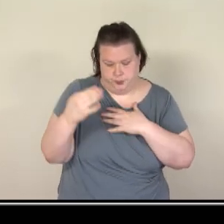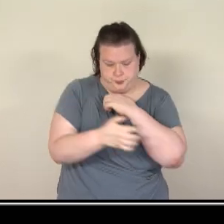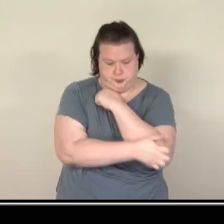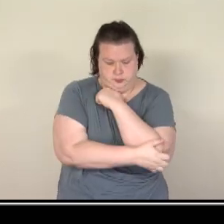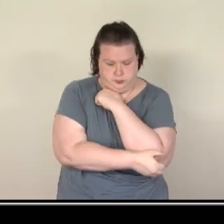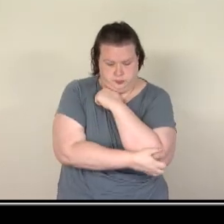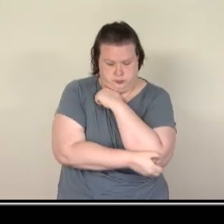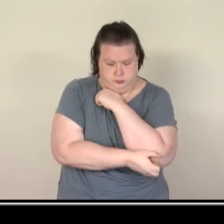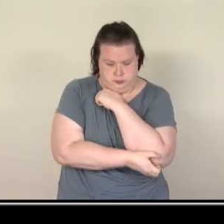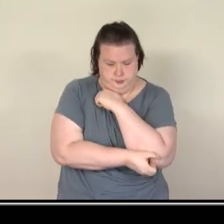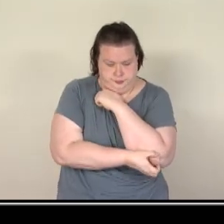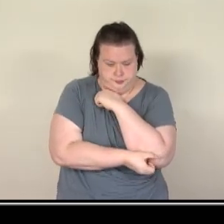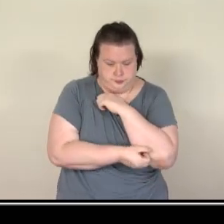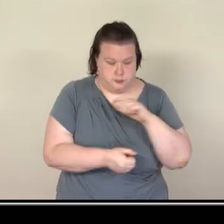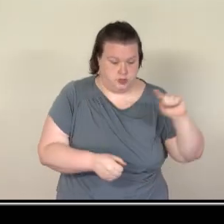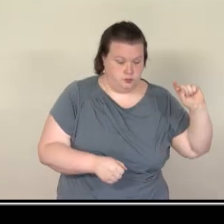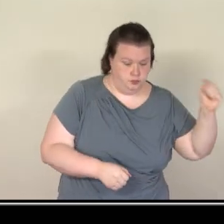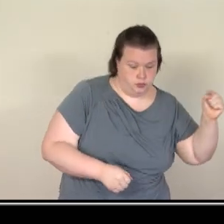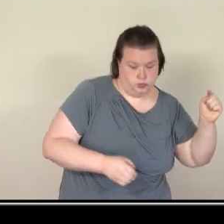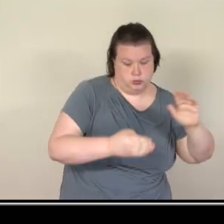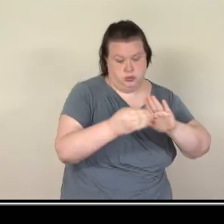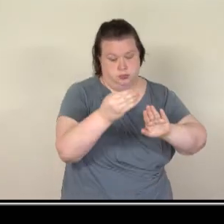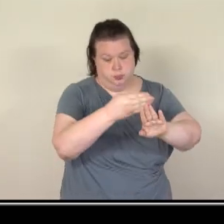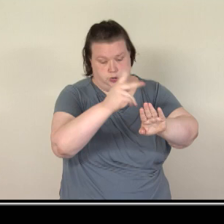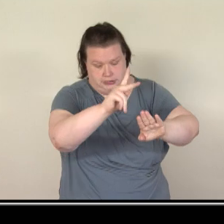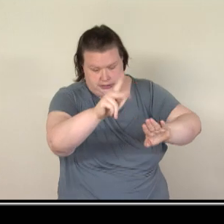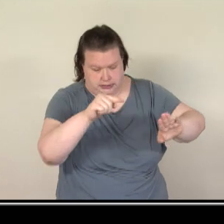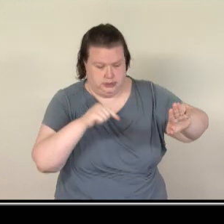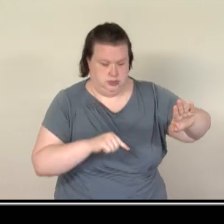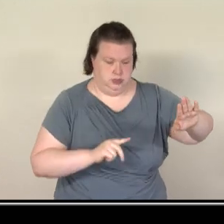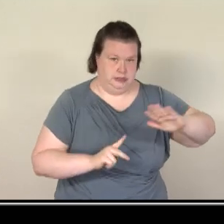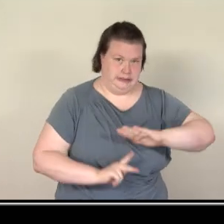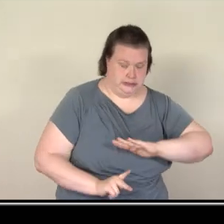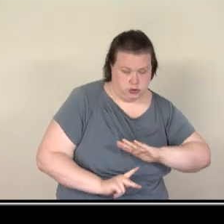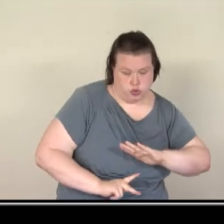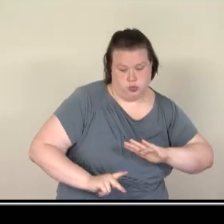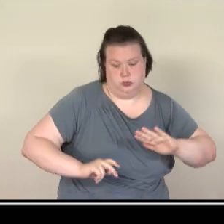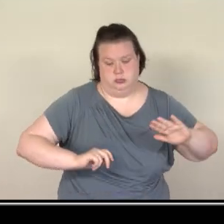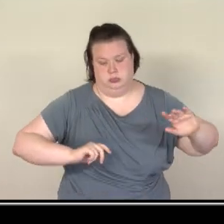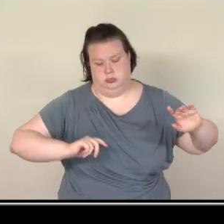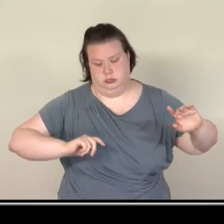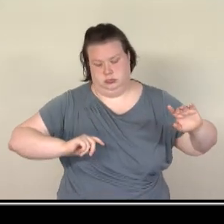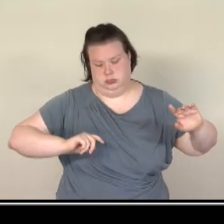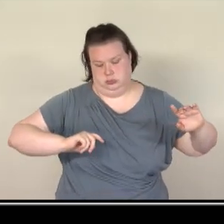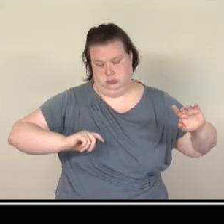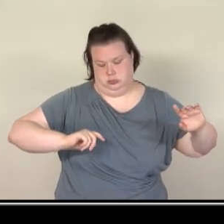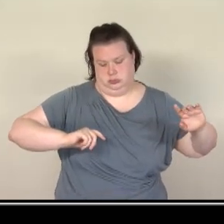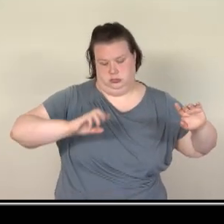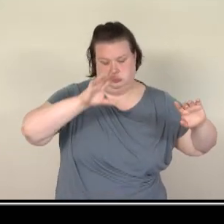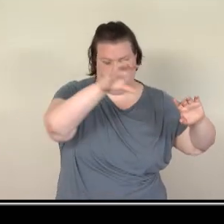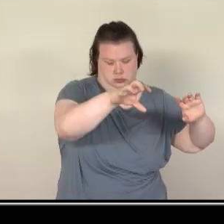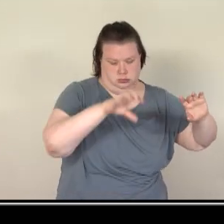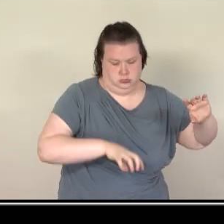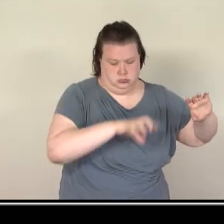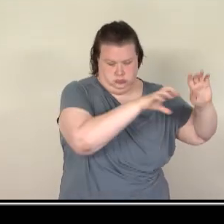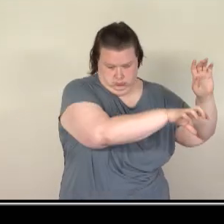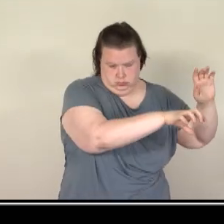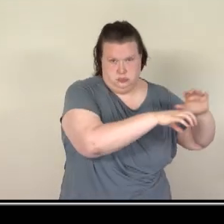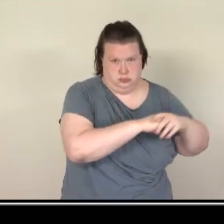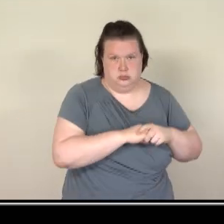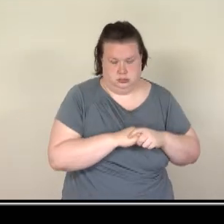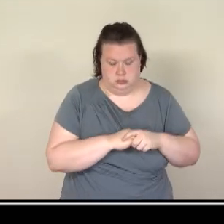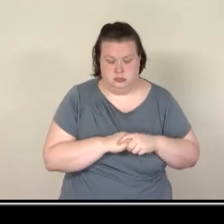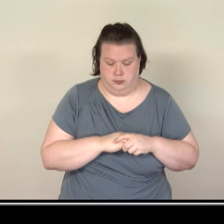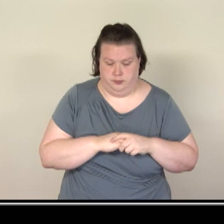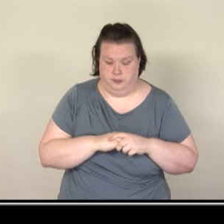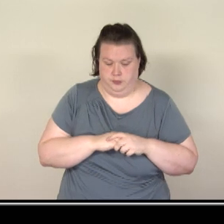each of those pods is an individual grade level. So on the left side, under right where it says first floor plan, you'll see those 3 wings. That's your pre-K, your